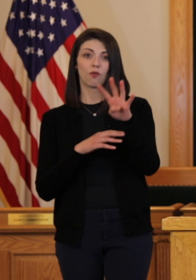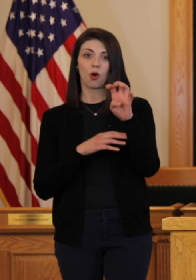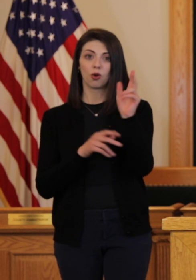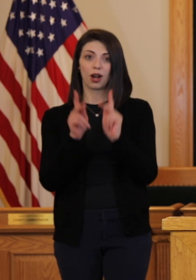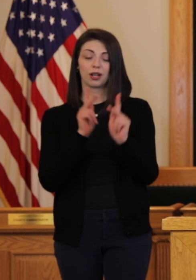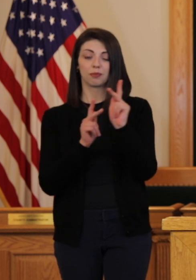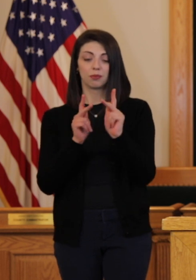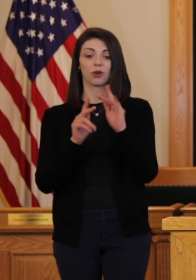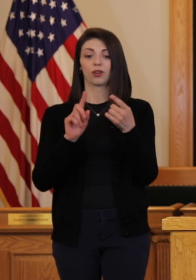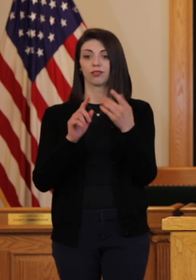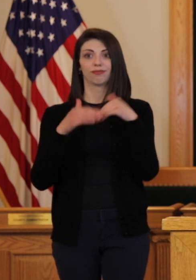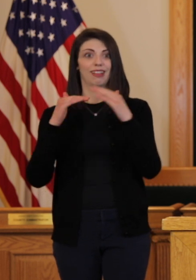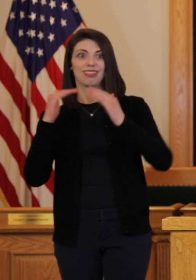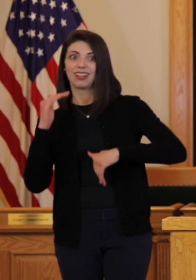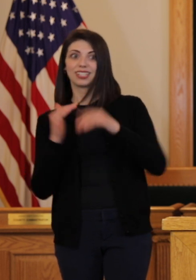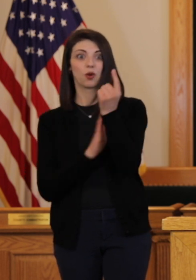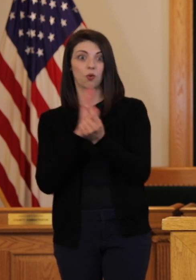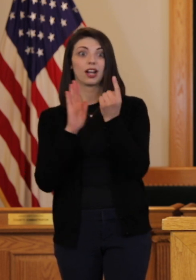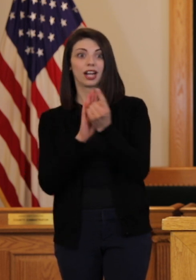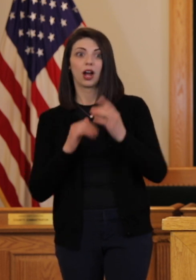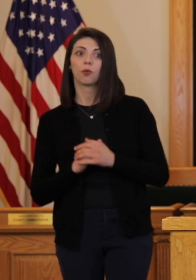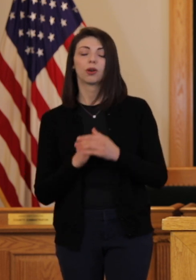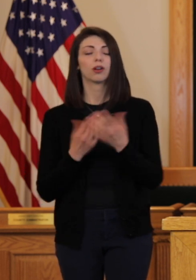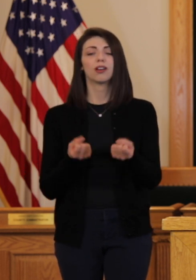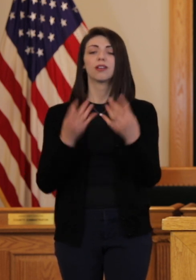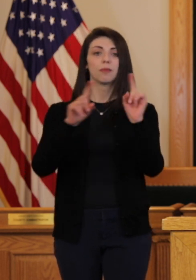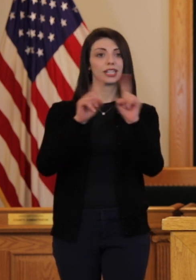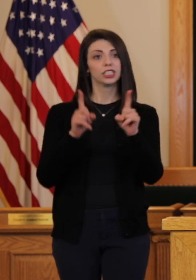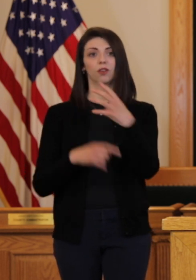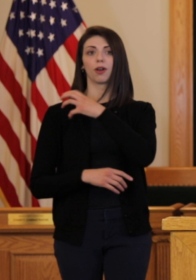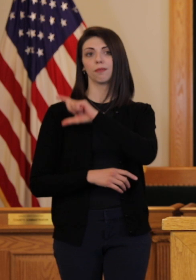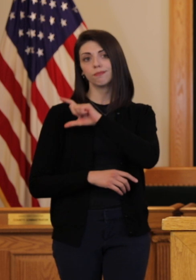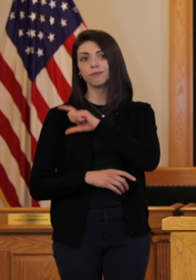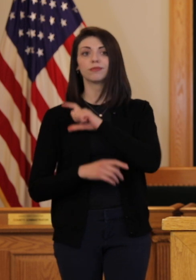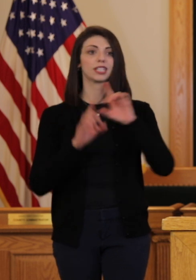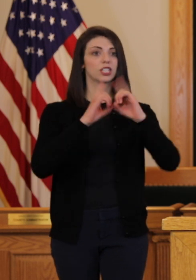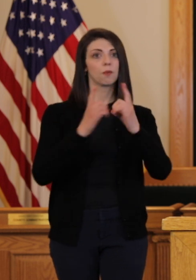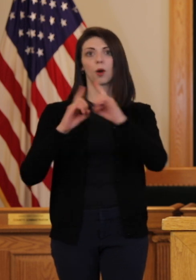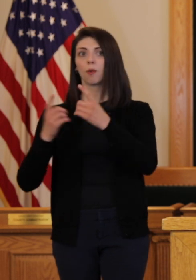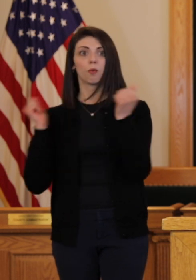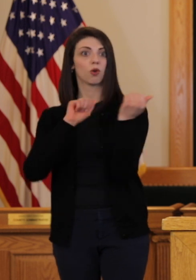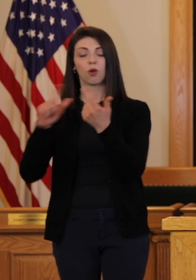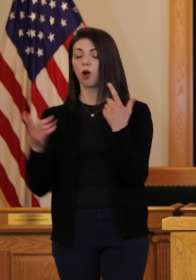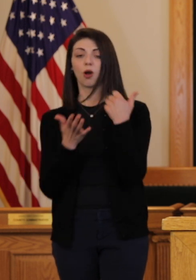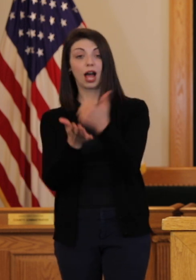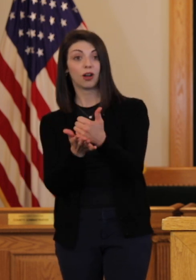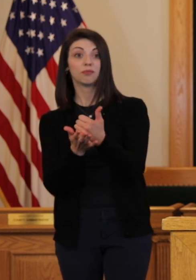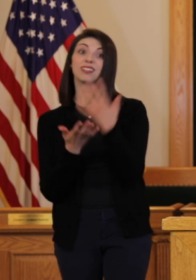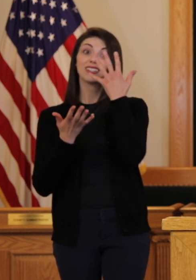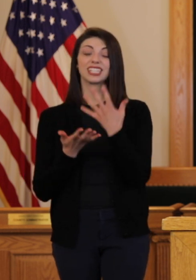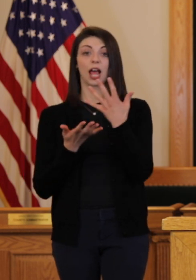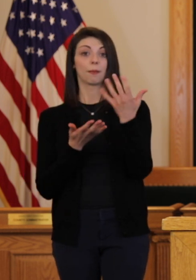kept moving by the state police, Central Square Village Police, and our sheriff's department. Unfortunately, we ran out of milk and had to turn people